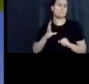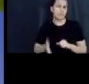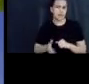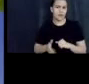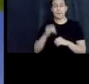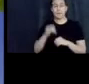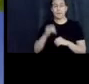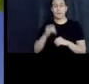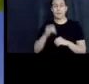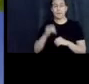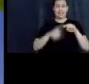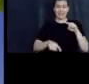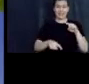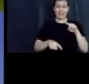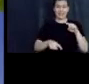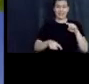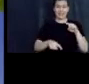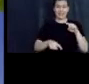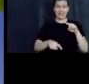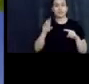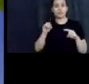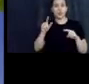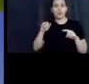be able to take Duolingo and replace that.